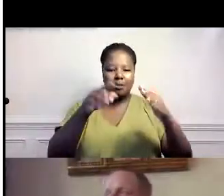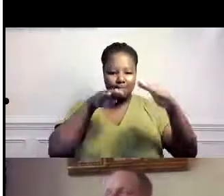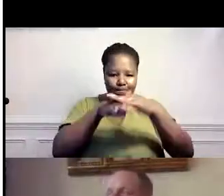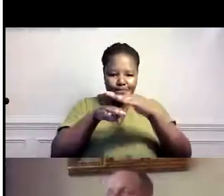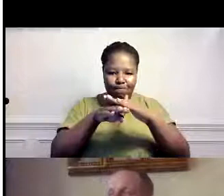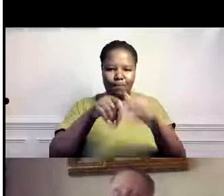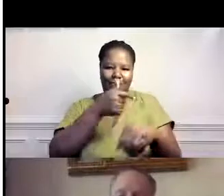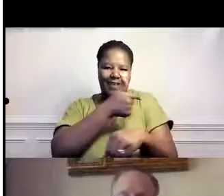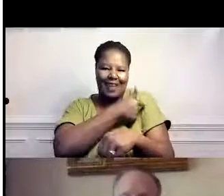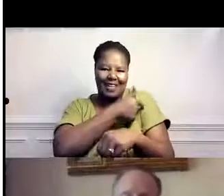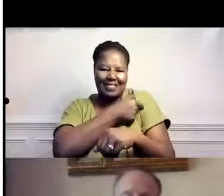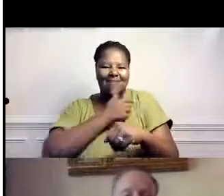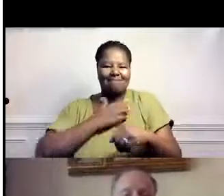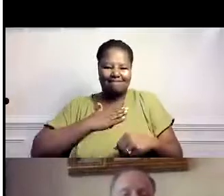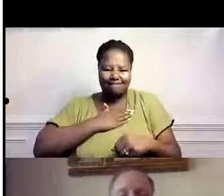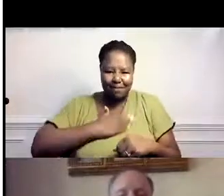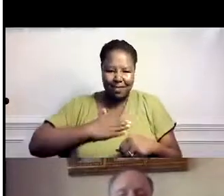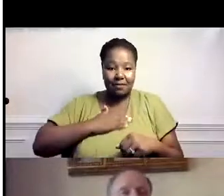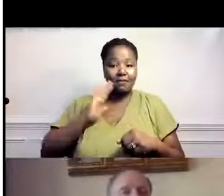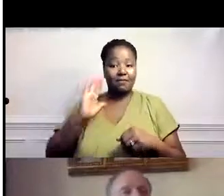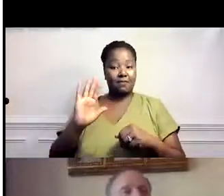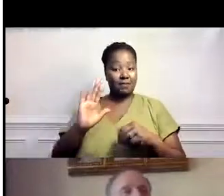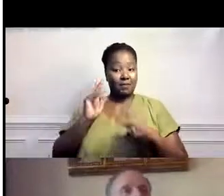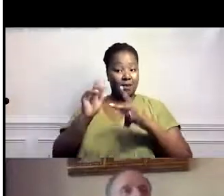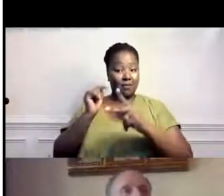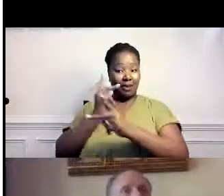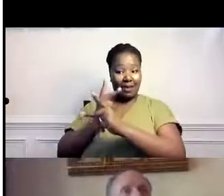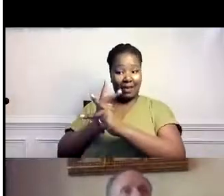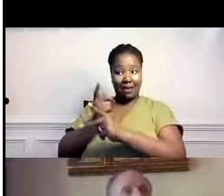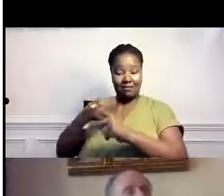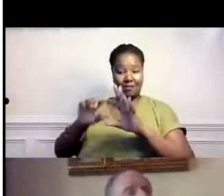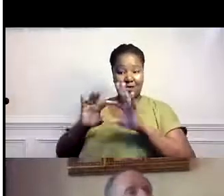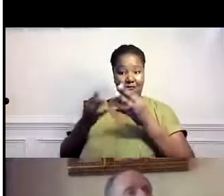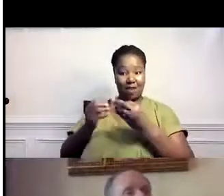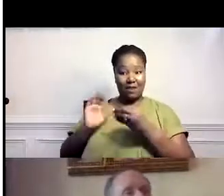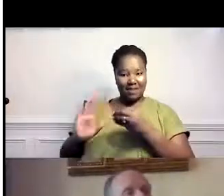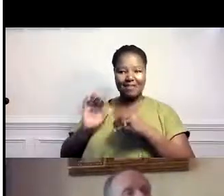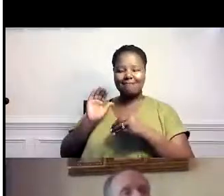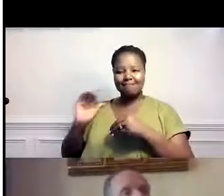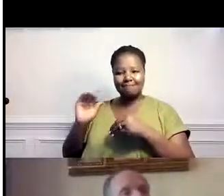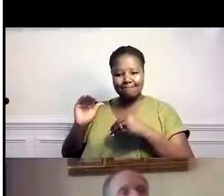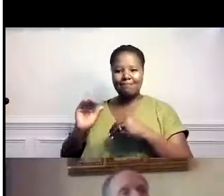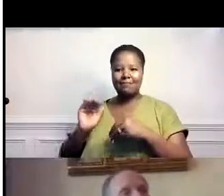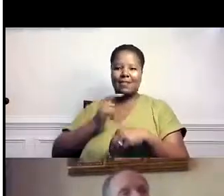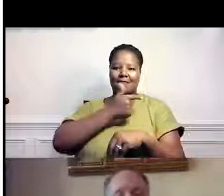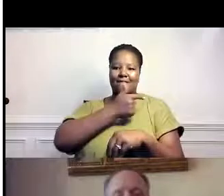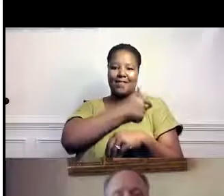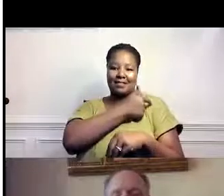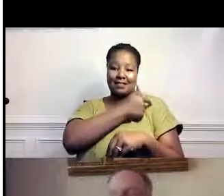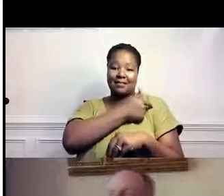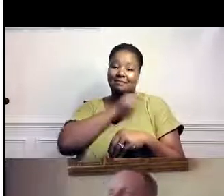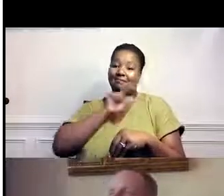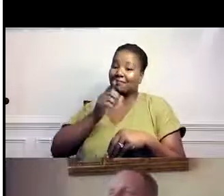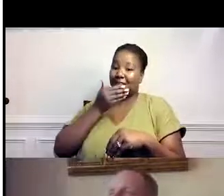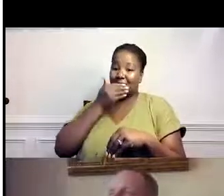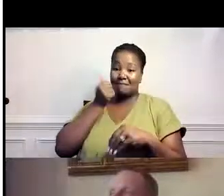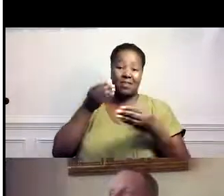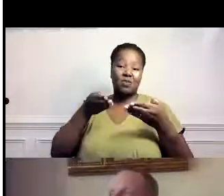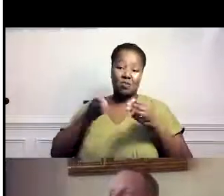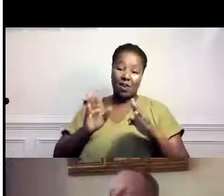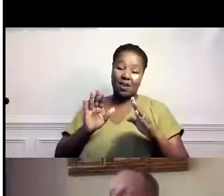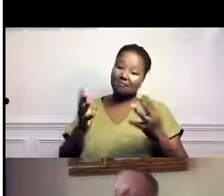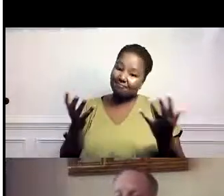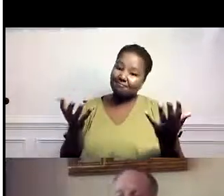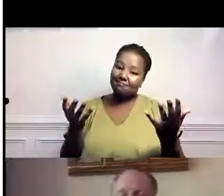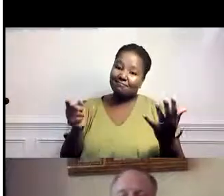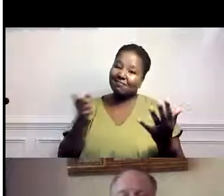get the people you care for vaccinated. And this is the best way we have to